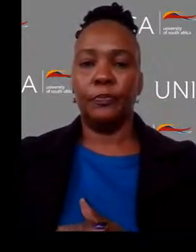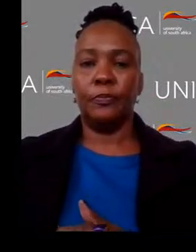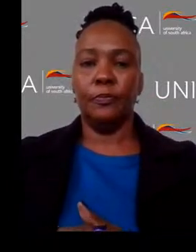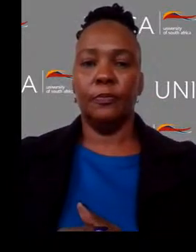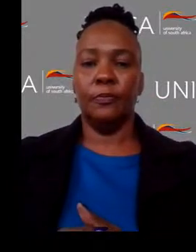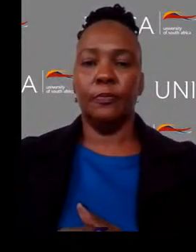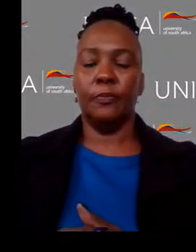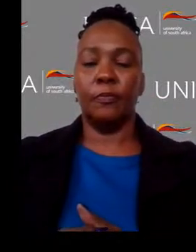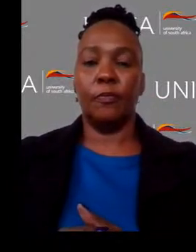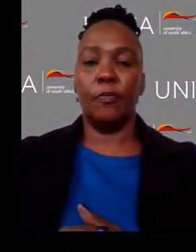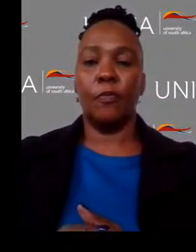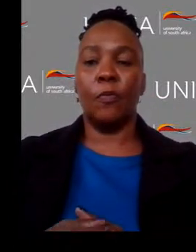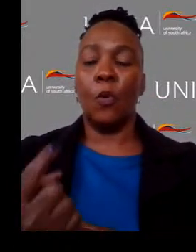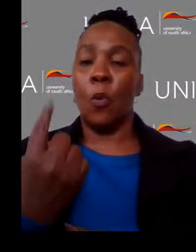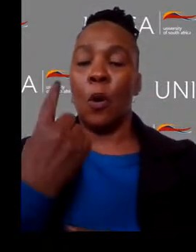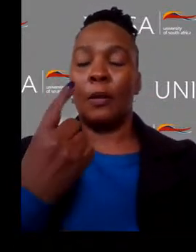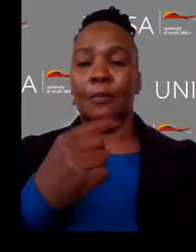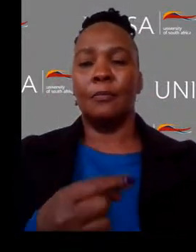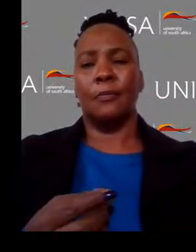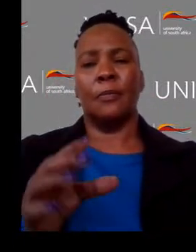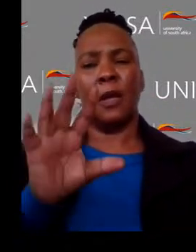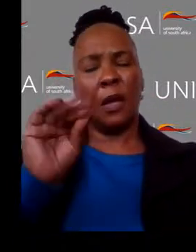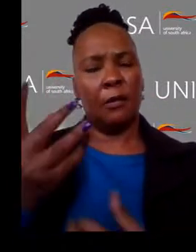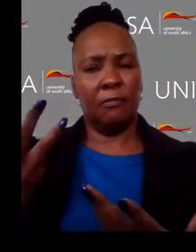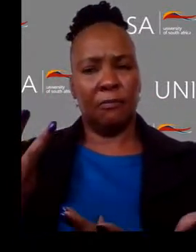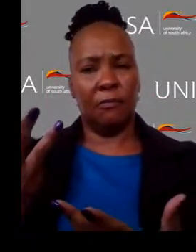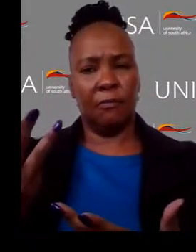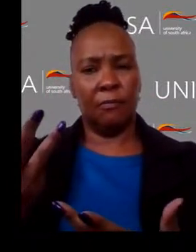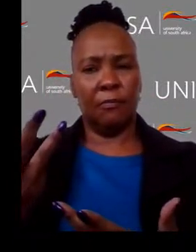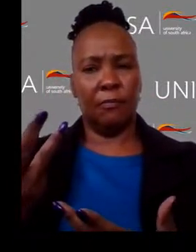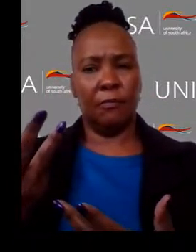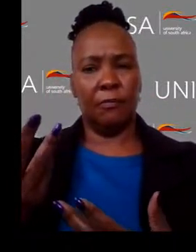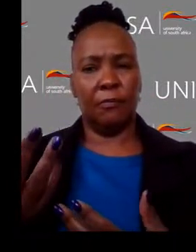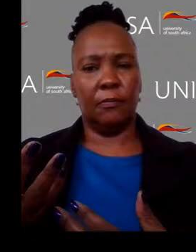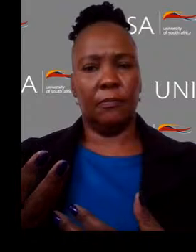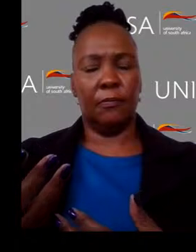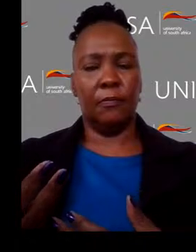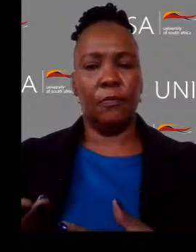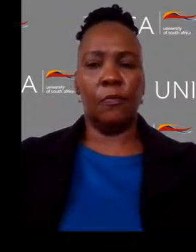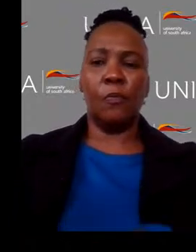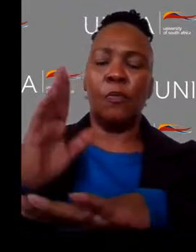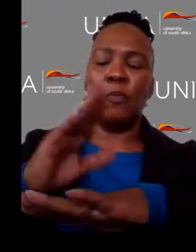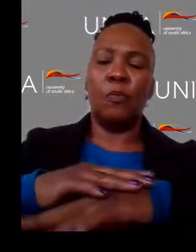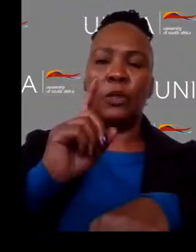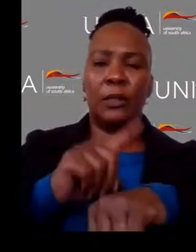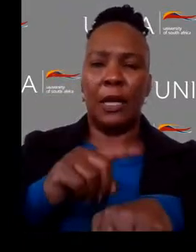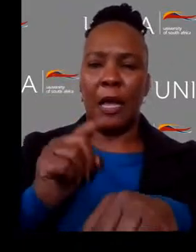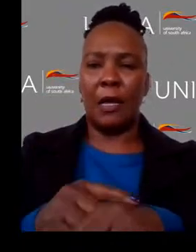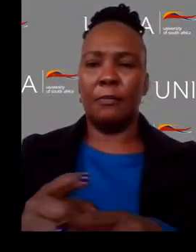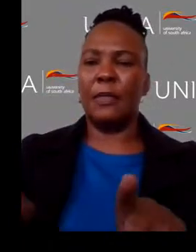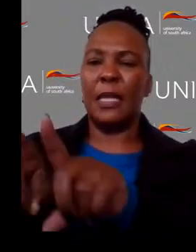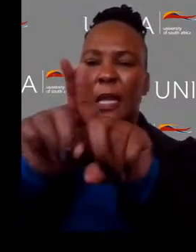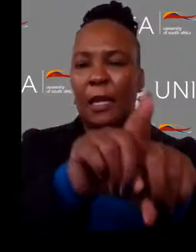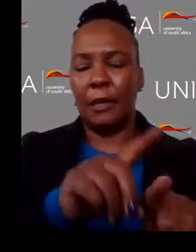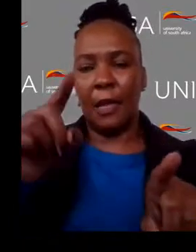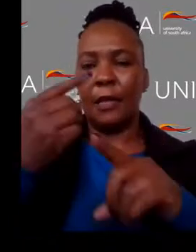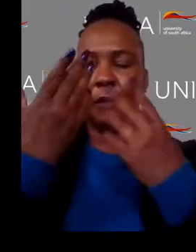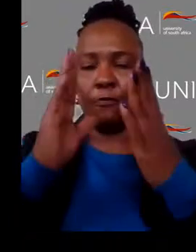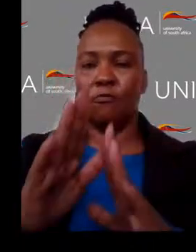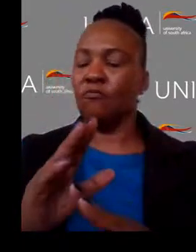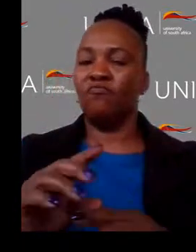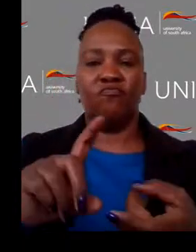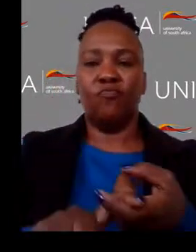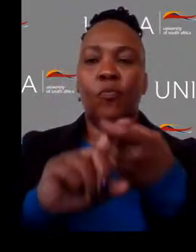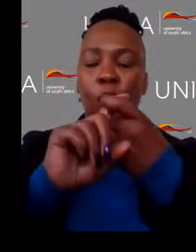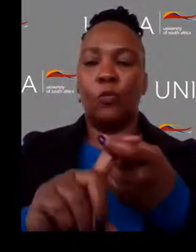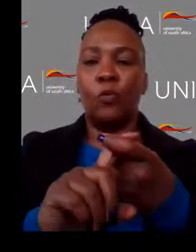And one may ask, is the extra time similar for all students? No. The extra time will depend on the severity